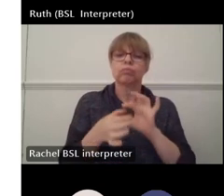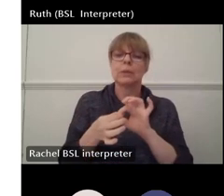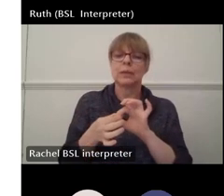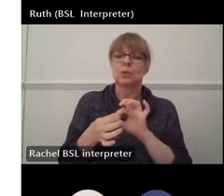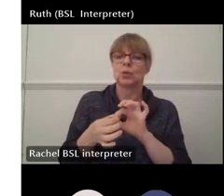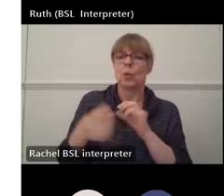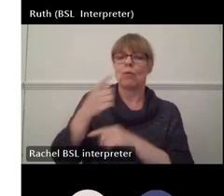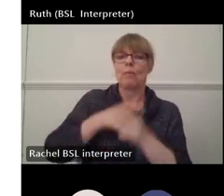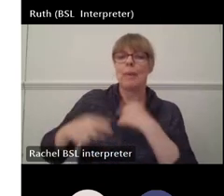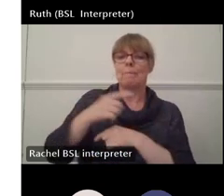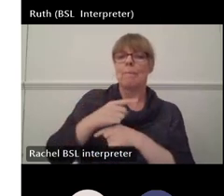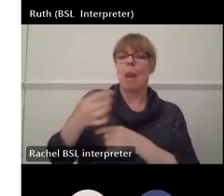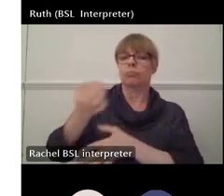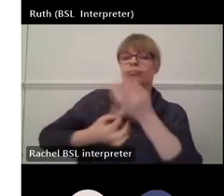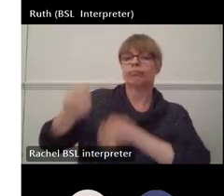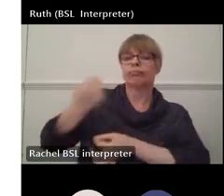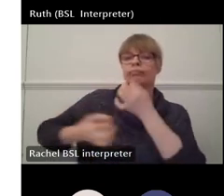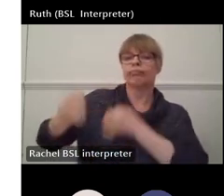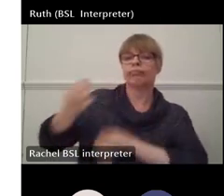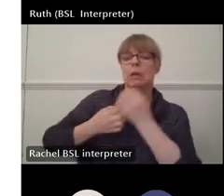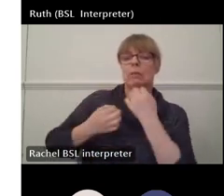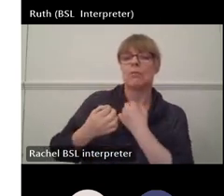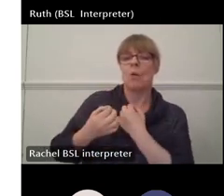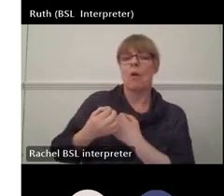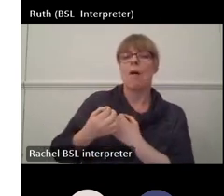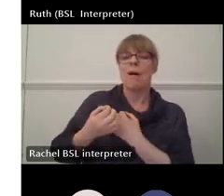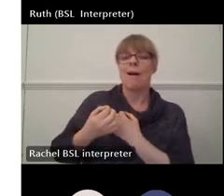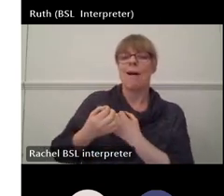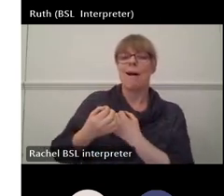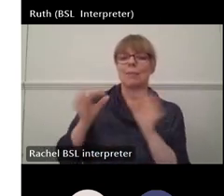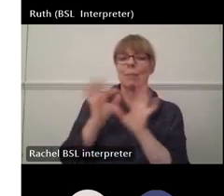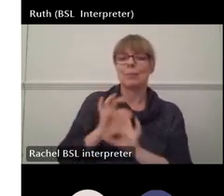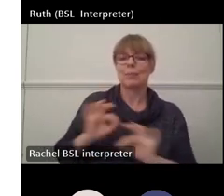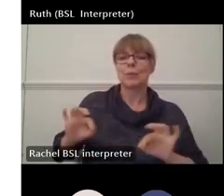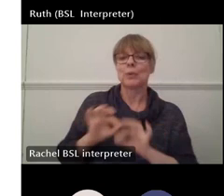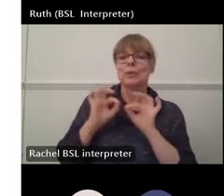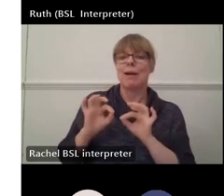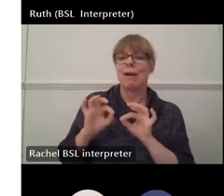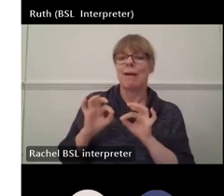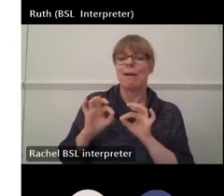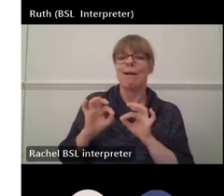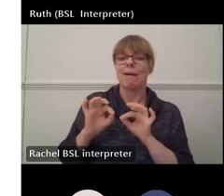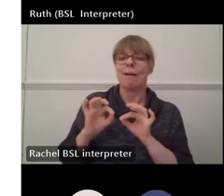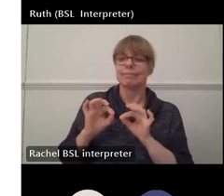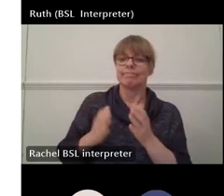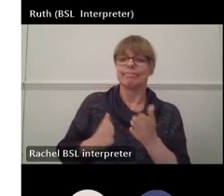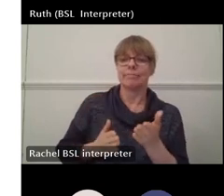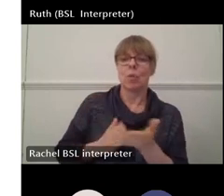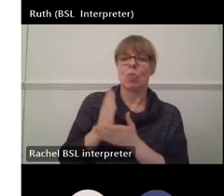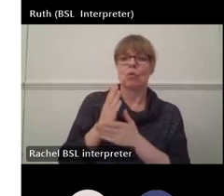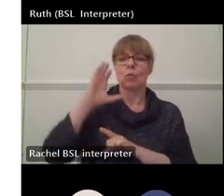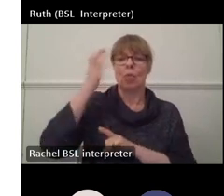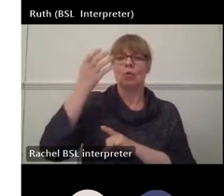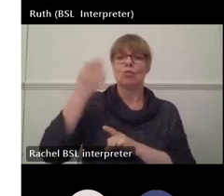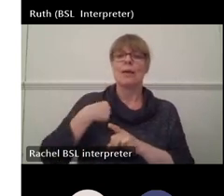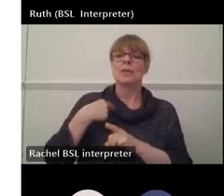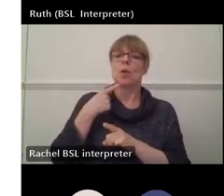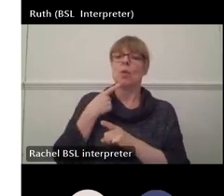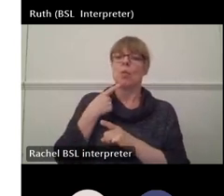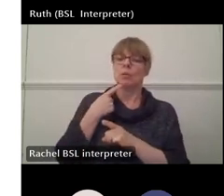music requests from the audience, and playing them on the radio, and not only playing the music, but trying